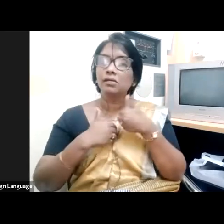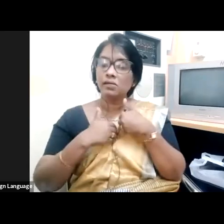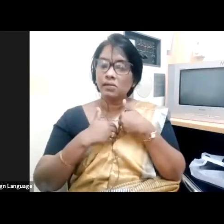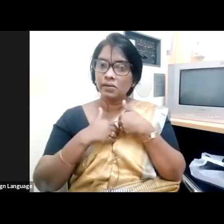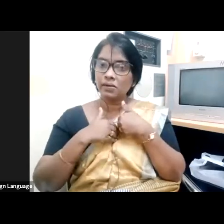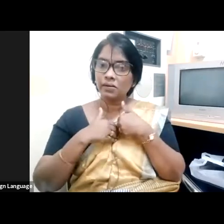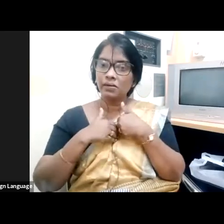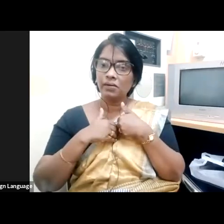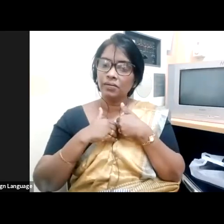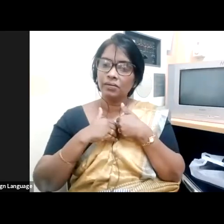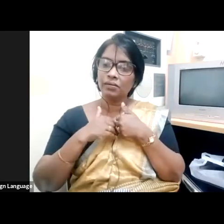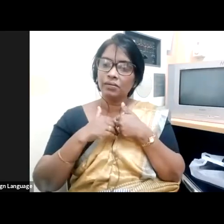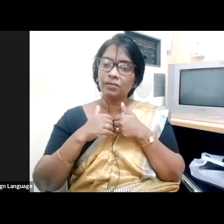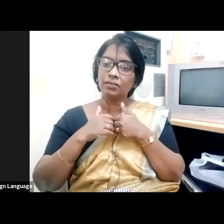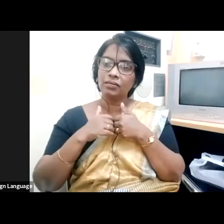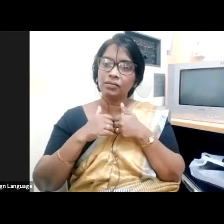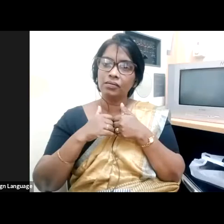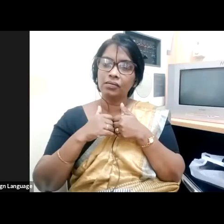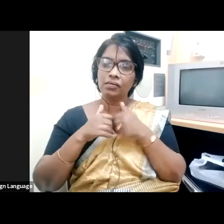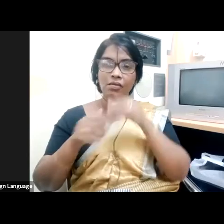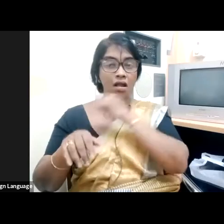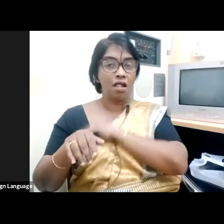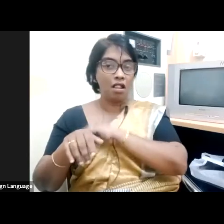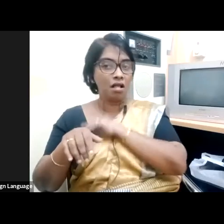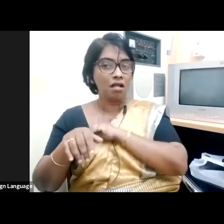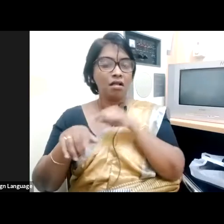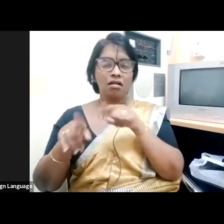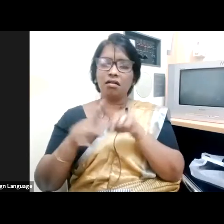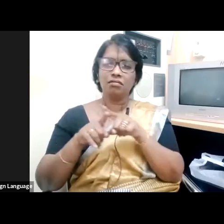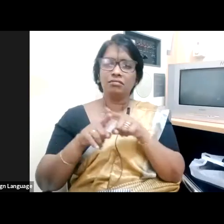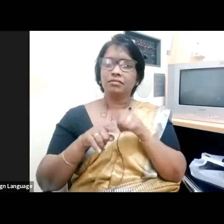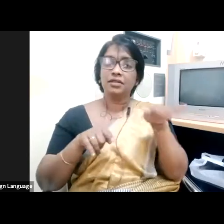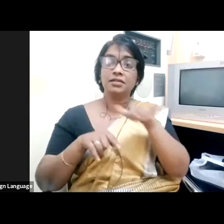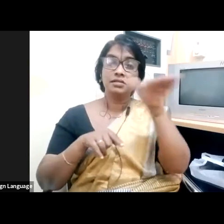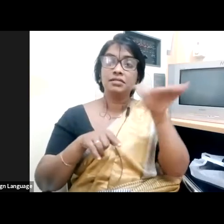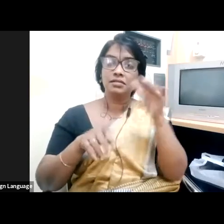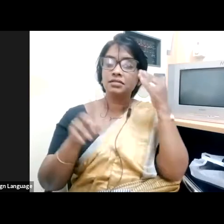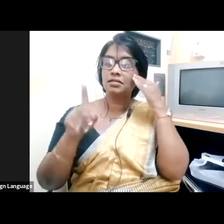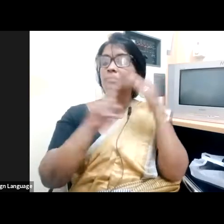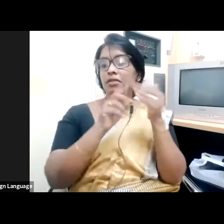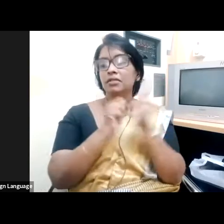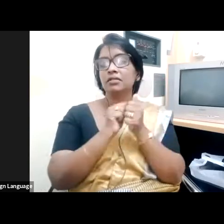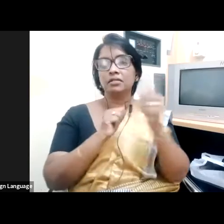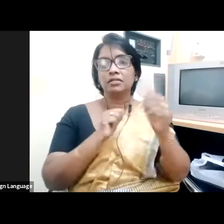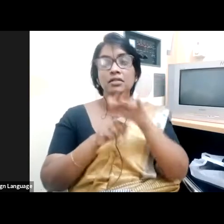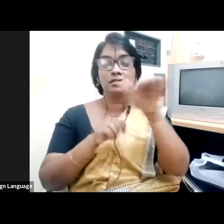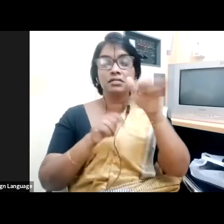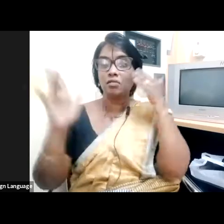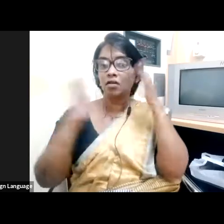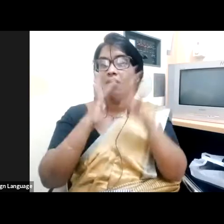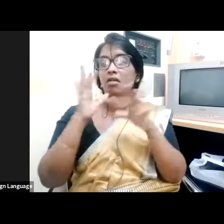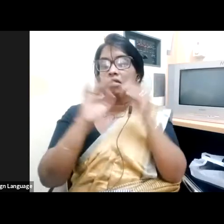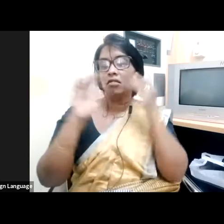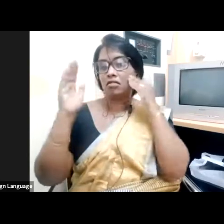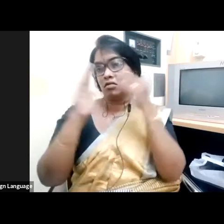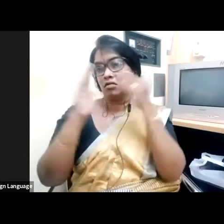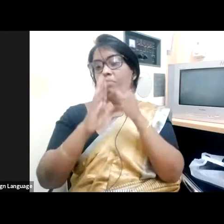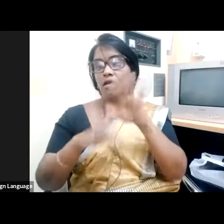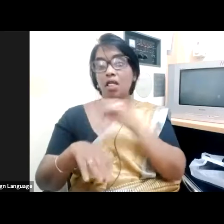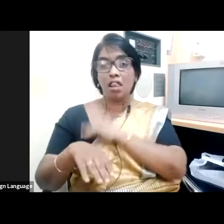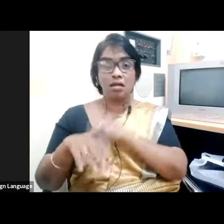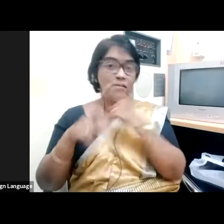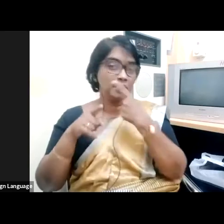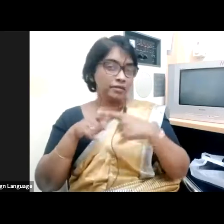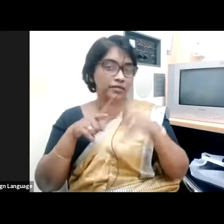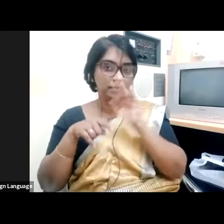a social purpose. And that sense of social purpose today, kind of permeates everything that we work on and